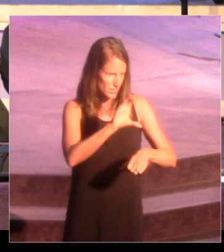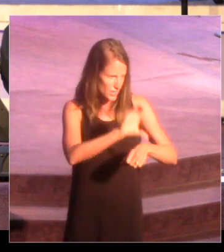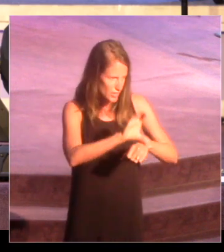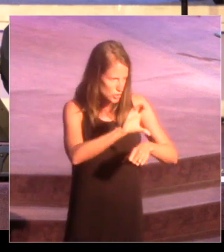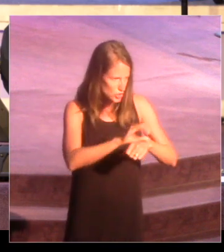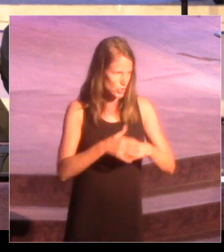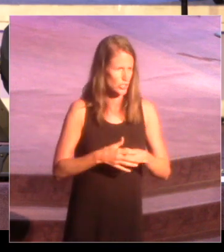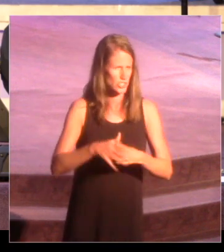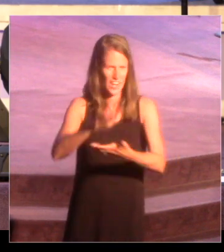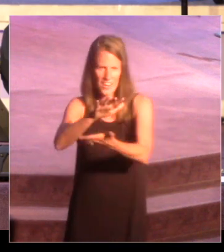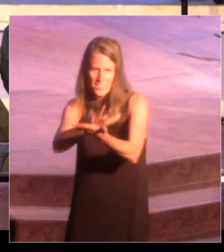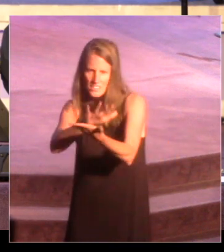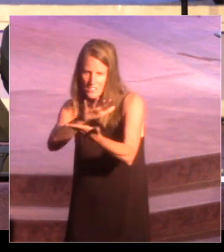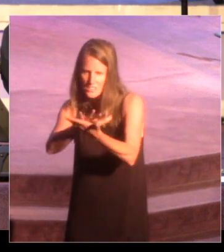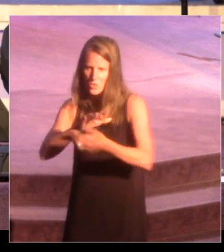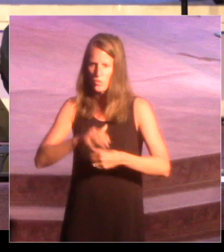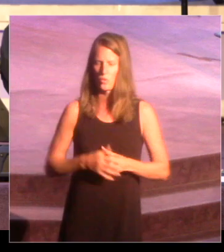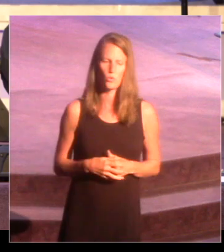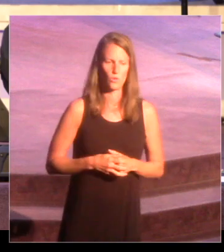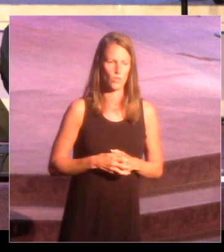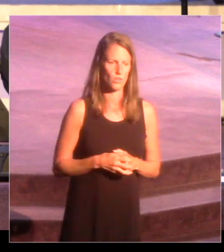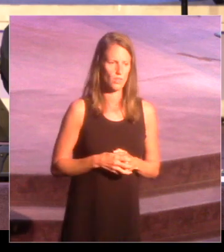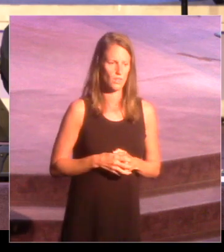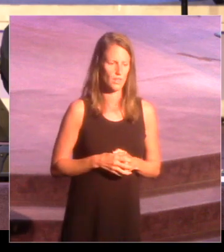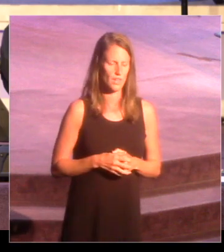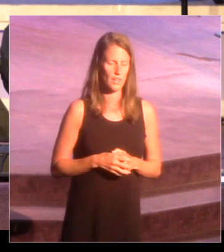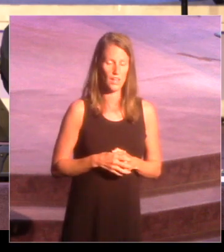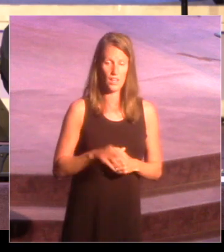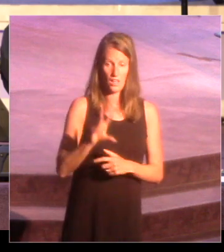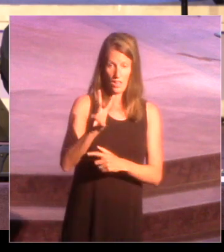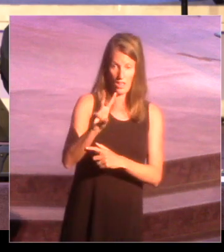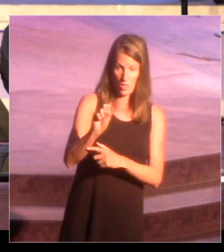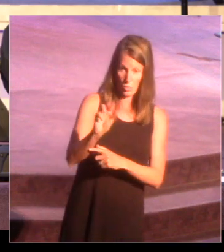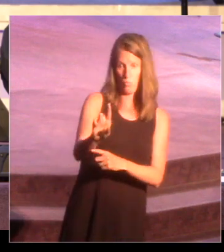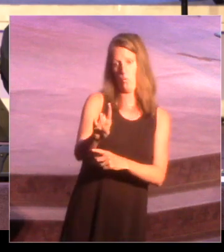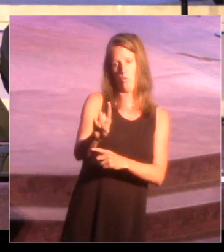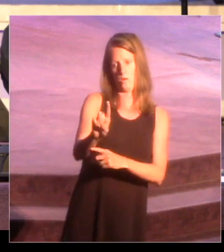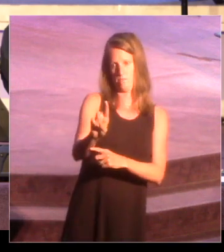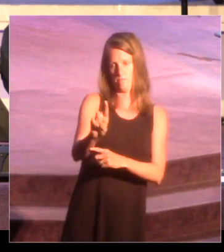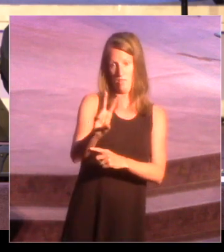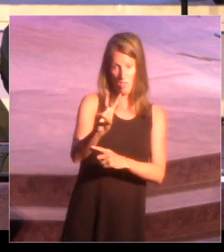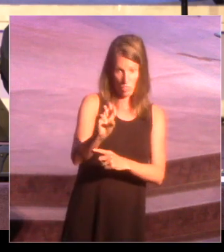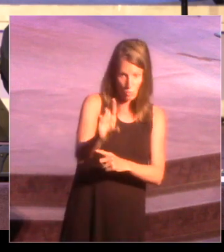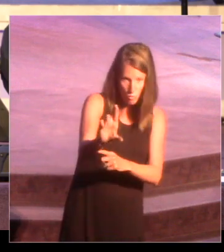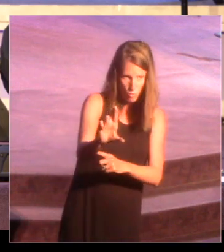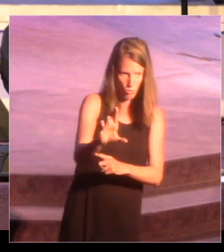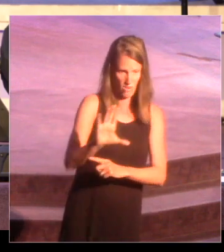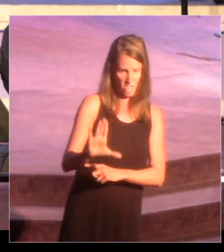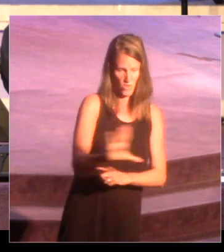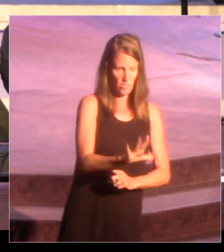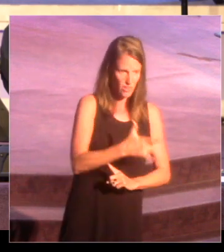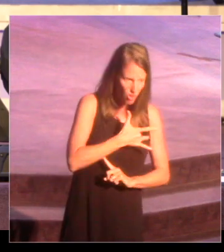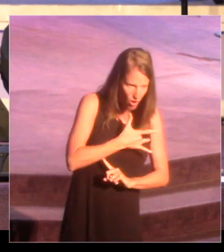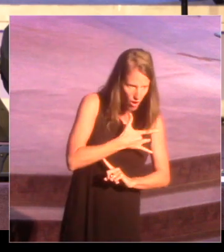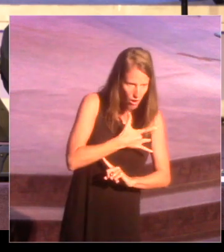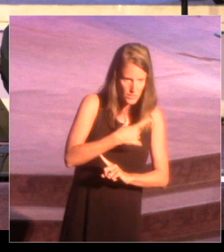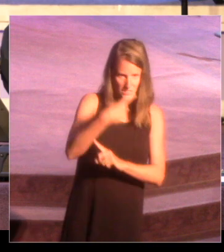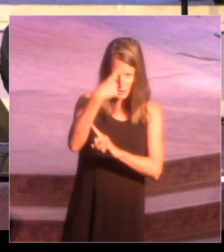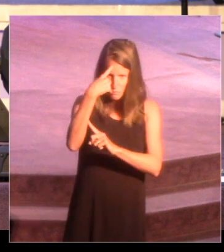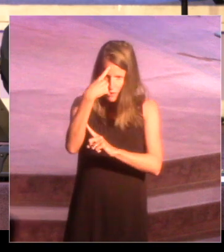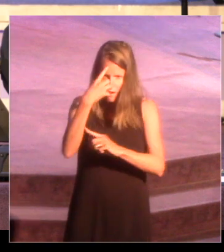that my kids go to school with, and the war that is being waged on their hearts and their minds, their